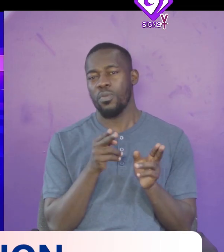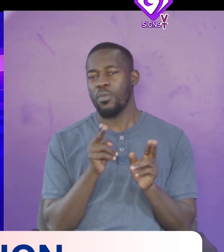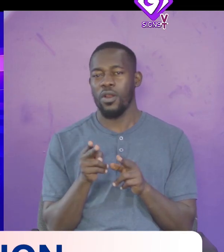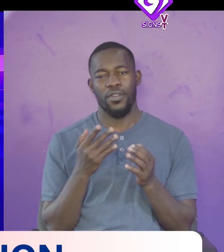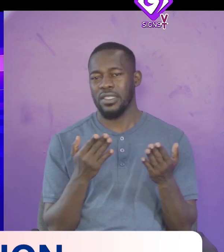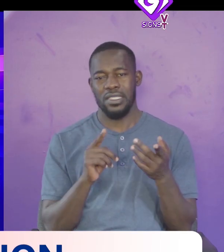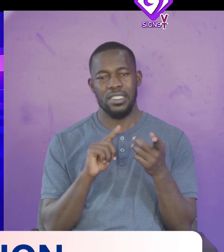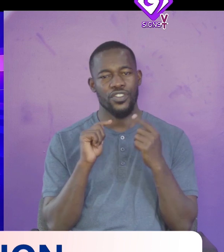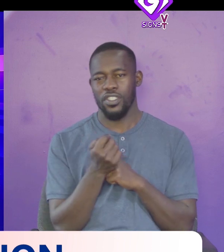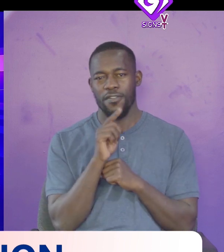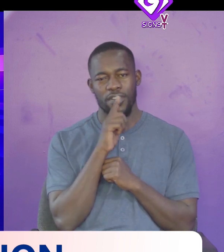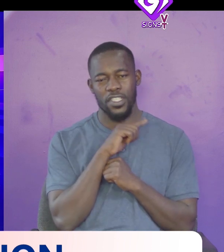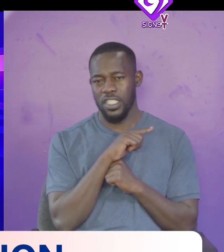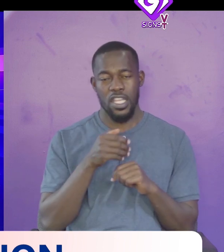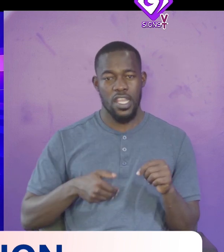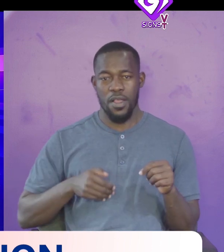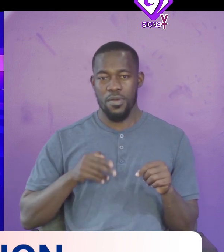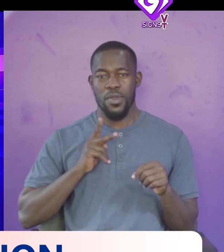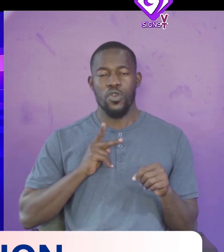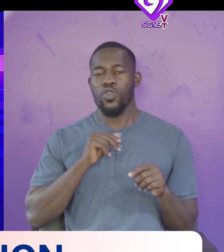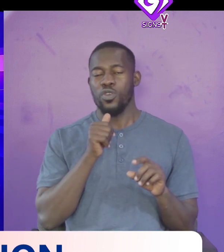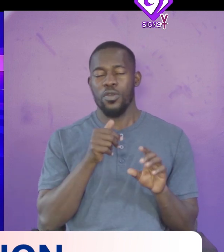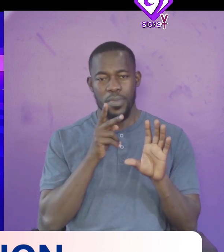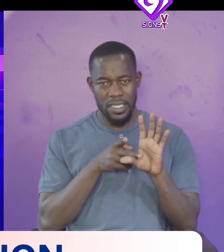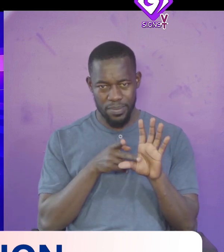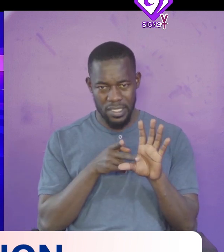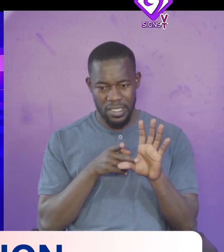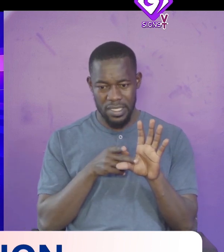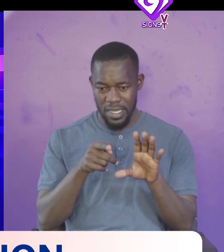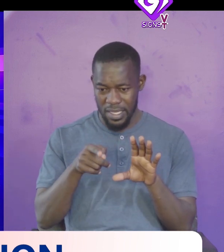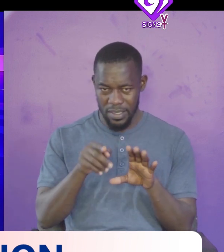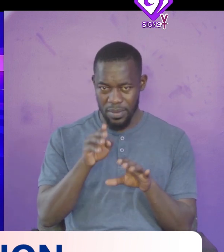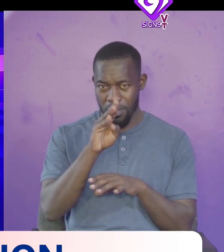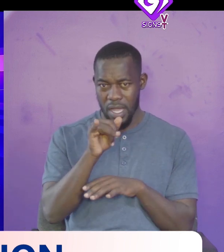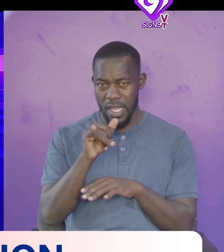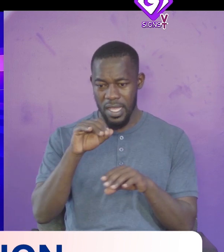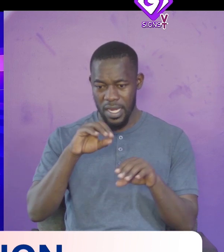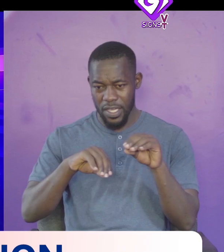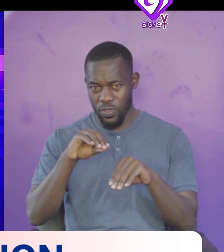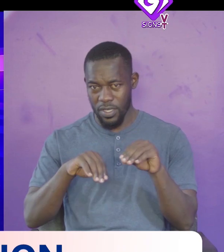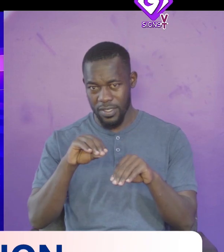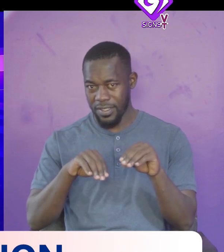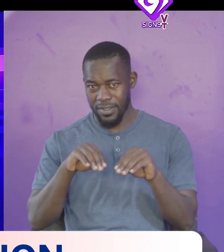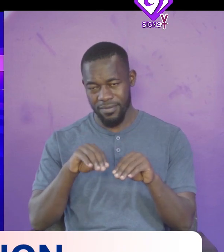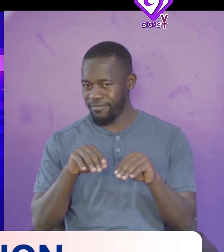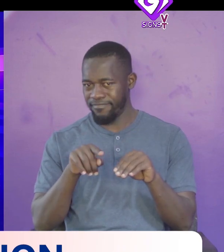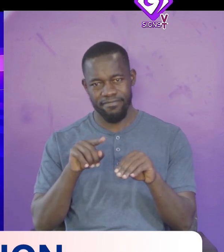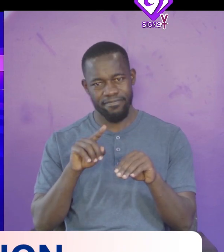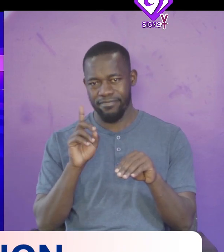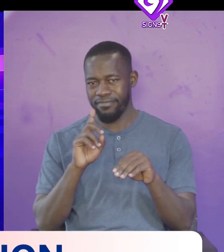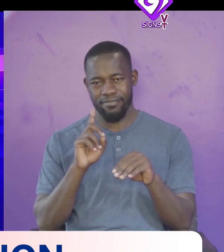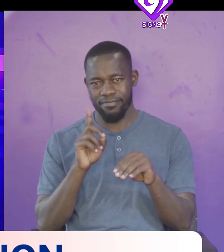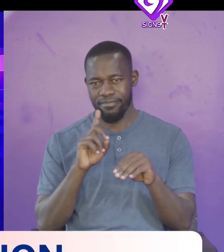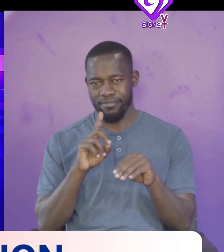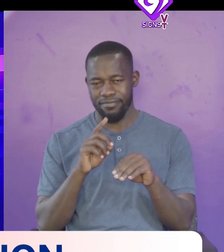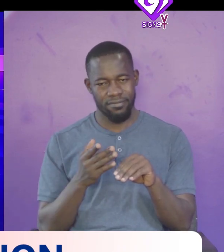only reason that young people are not participating or are not looking at this is because they've not really heard what we are saying right now. Okay. You get the point,